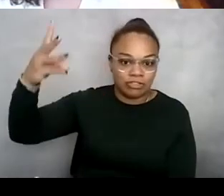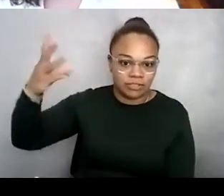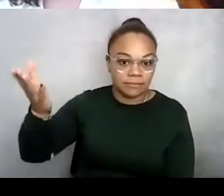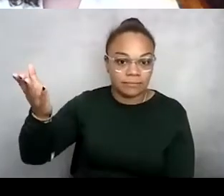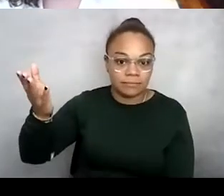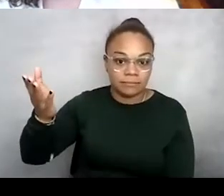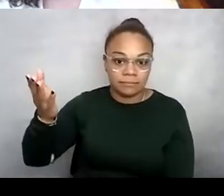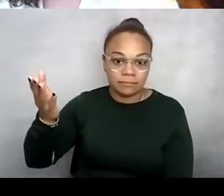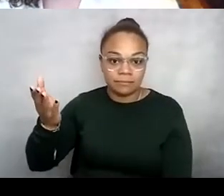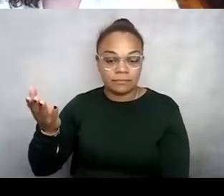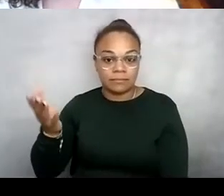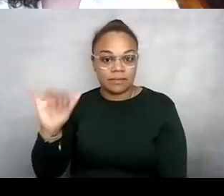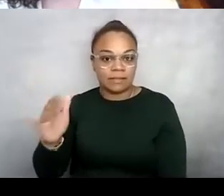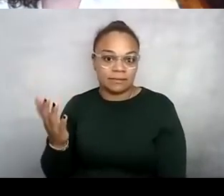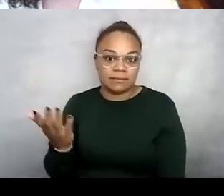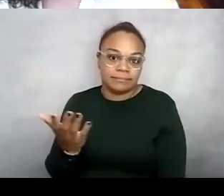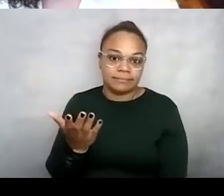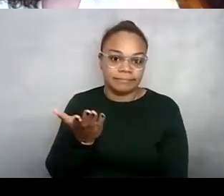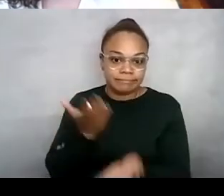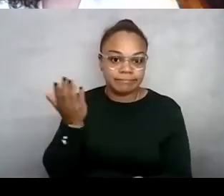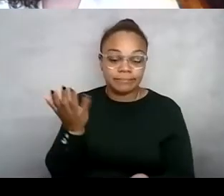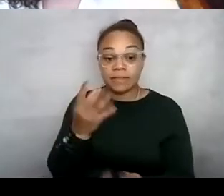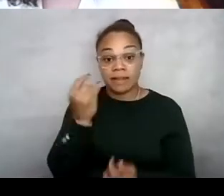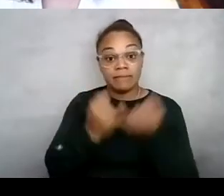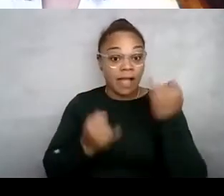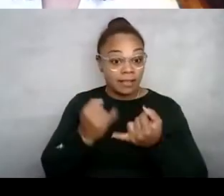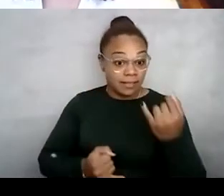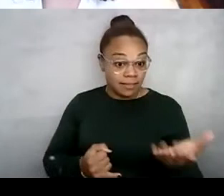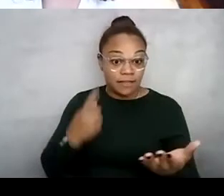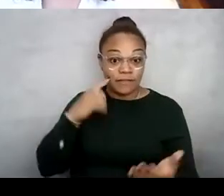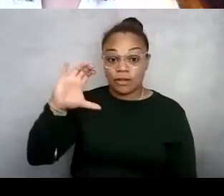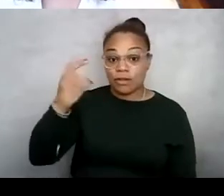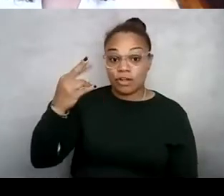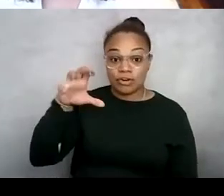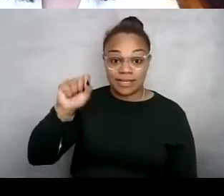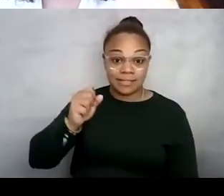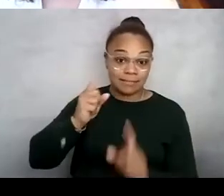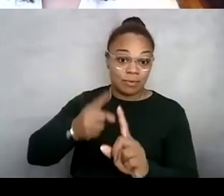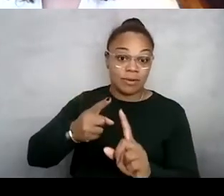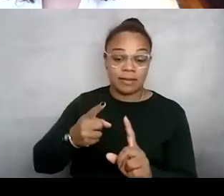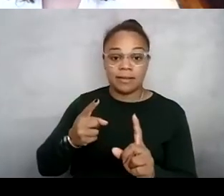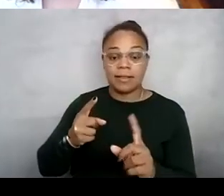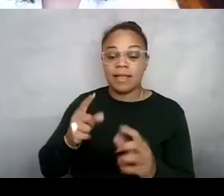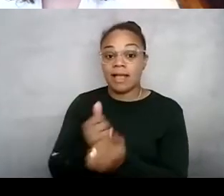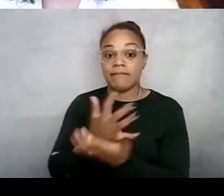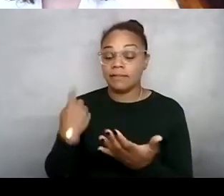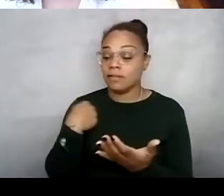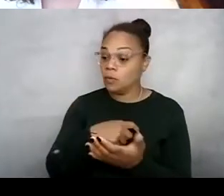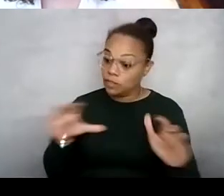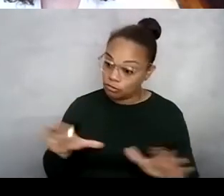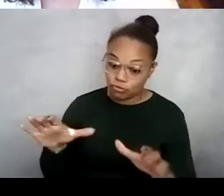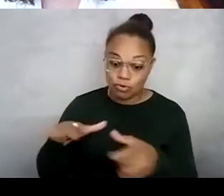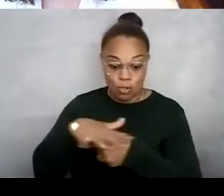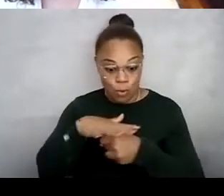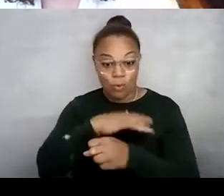just So, and finally, to Chris's point, everything that we do at that local and state level